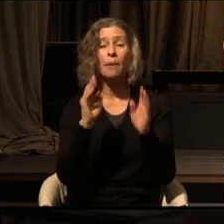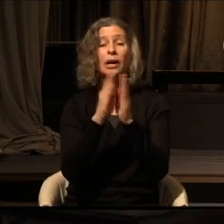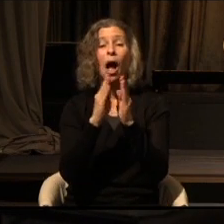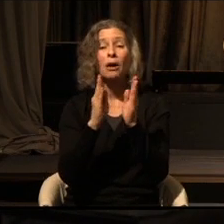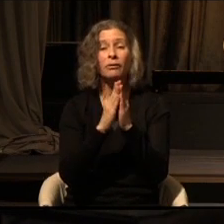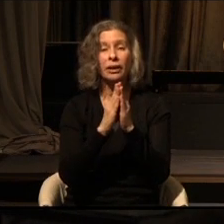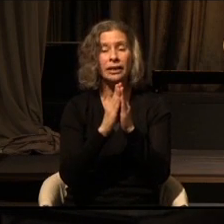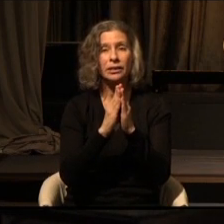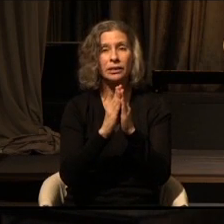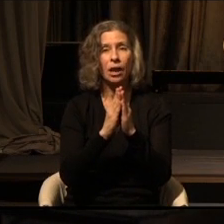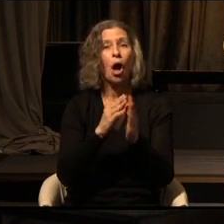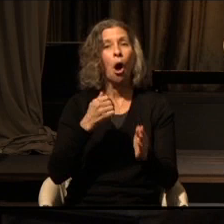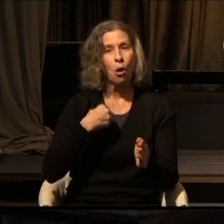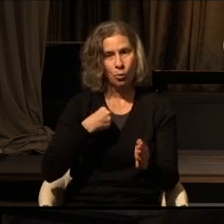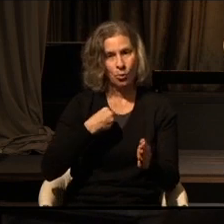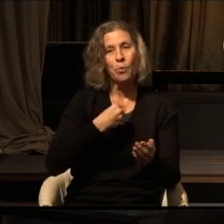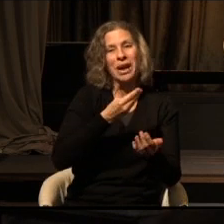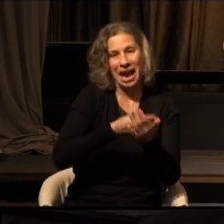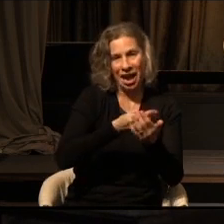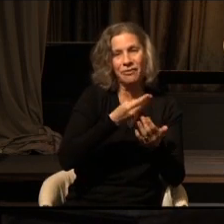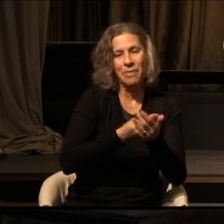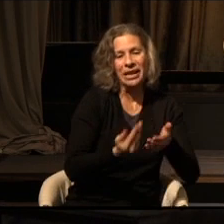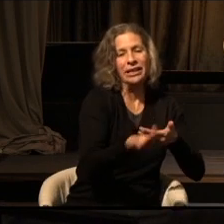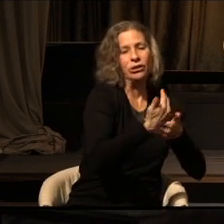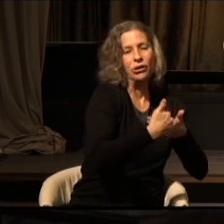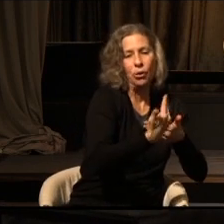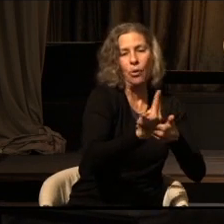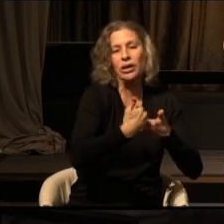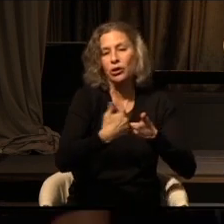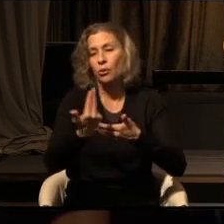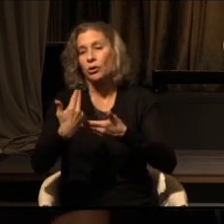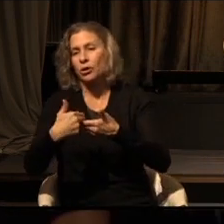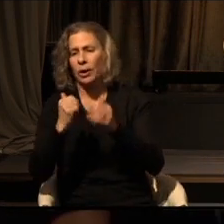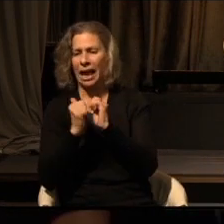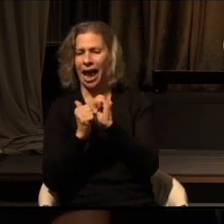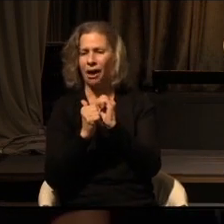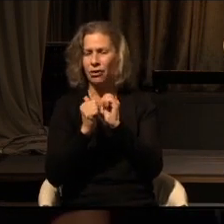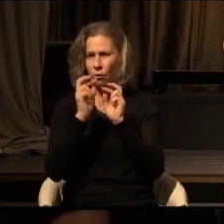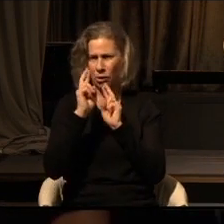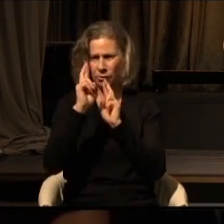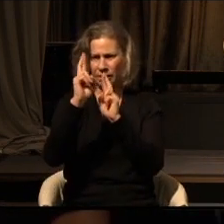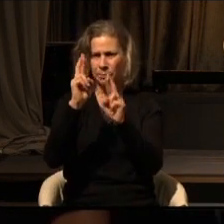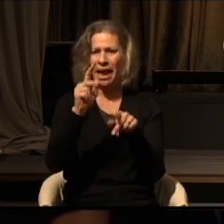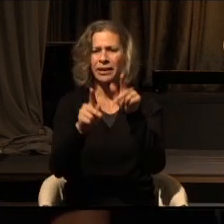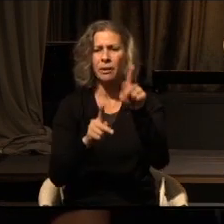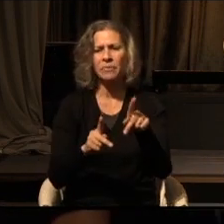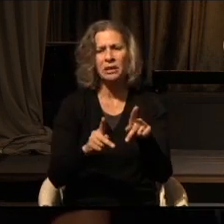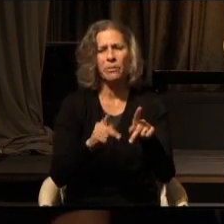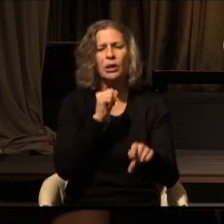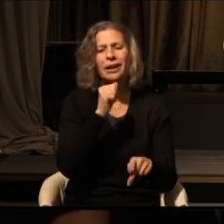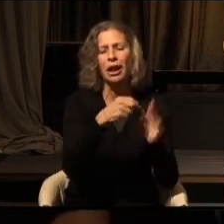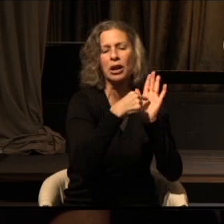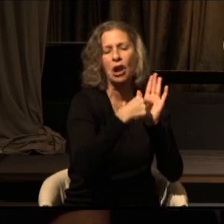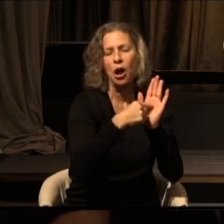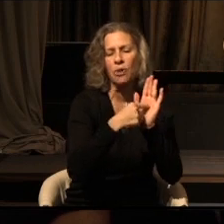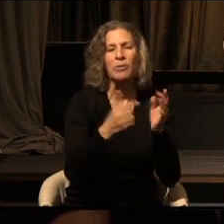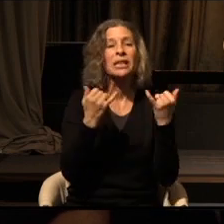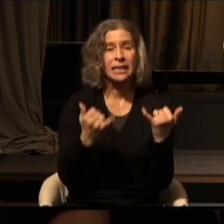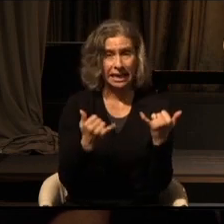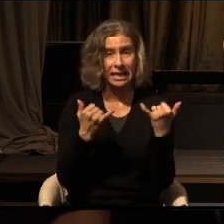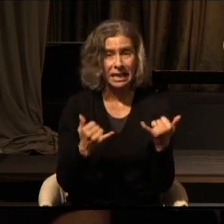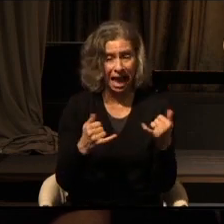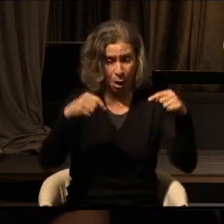enough capital to be part of this conversation. How do we respect those who are not represented here in this room at